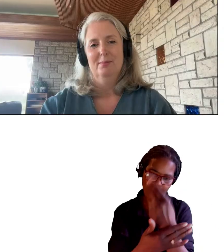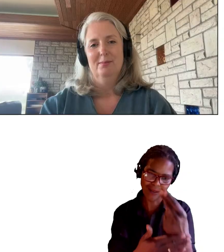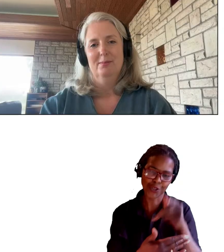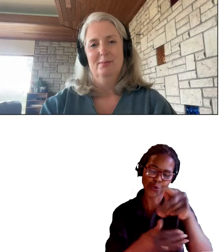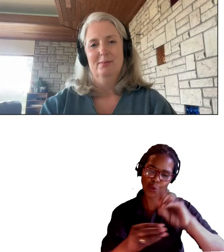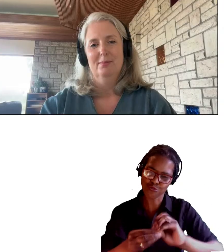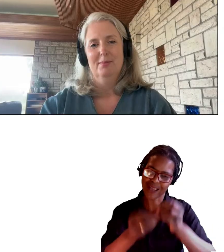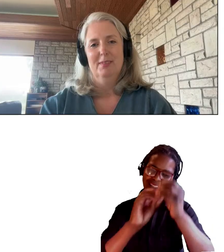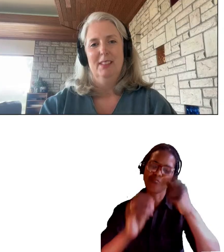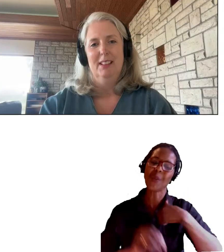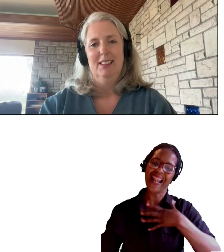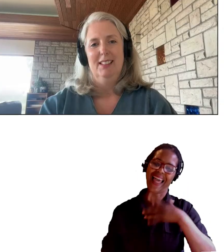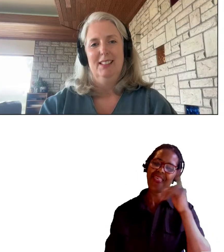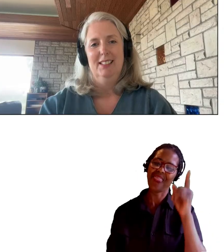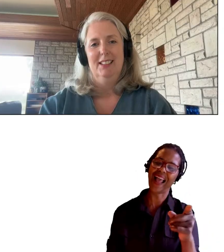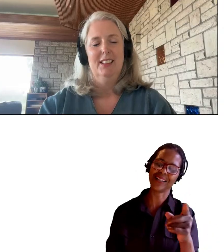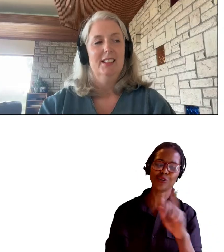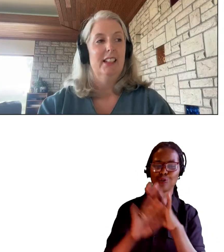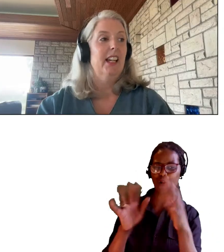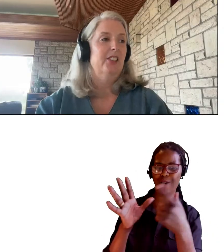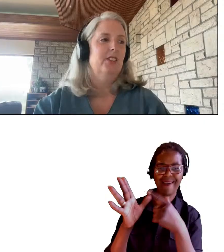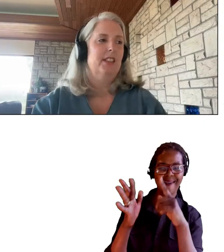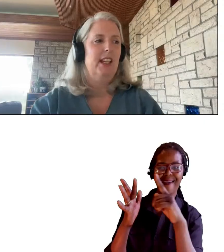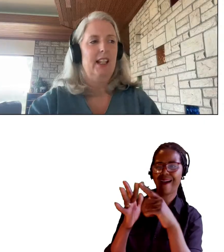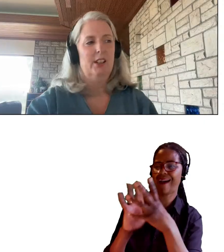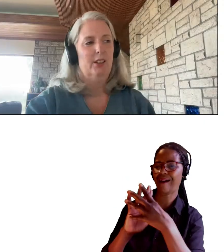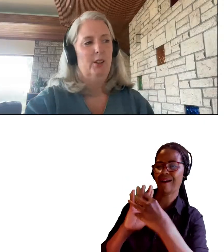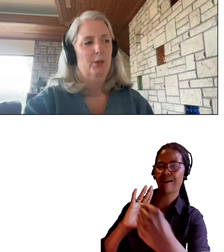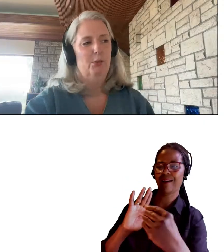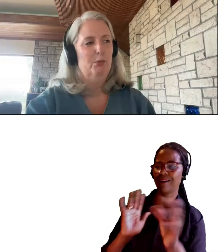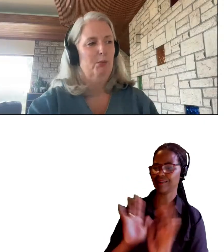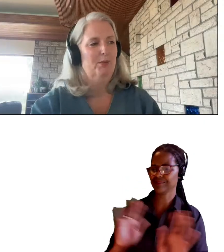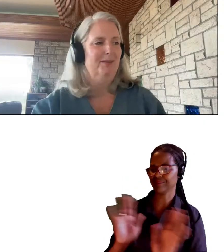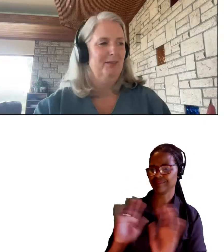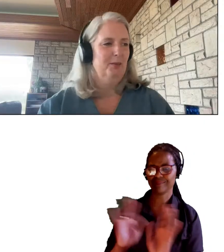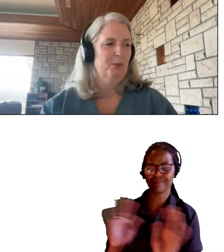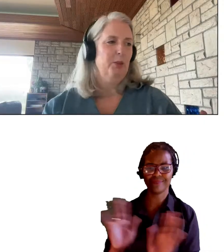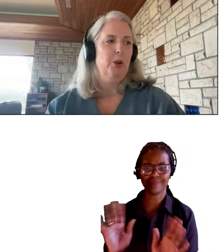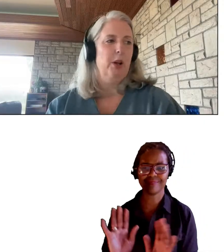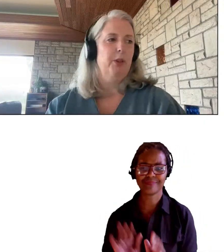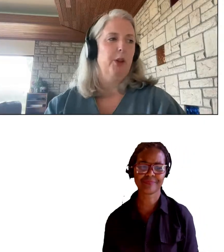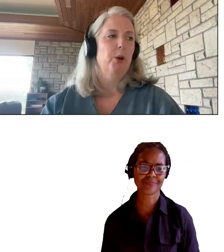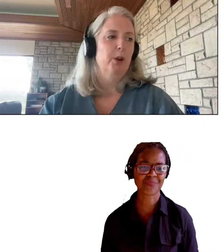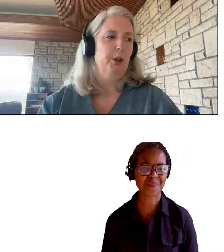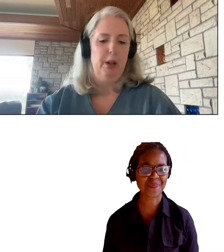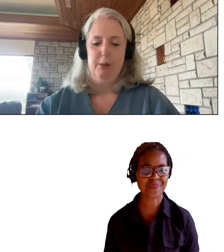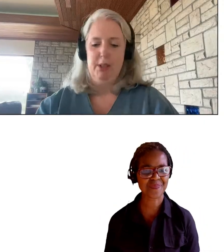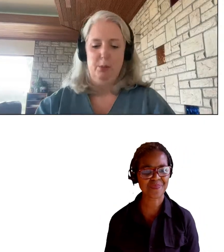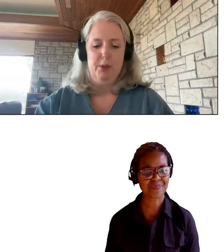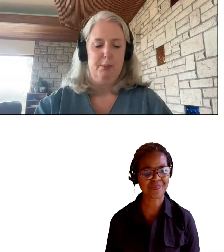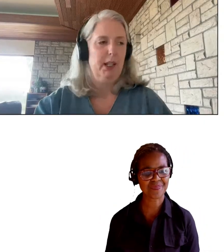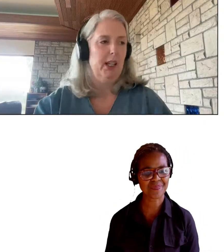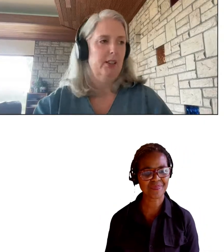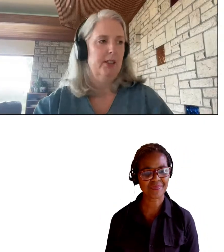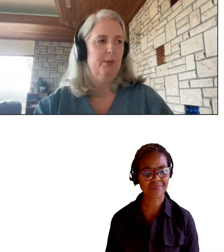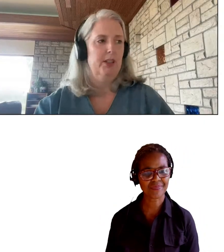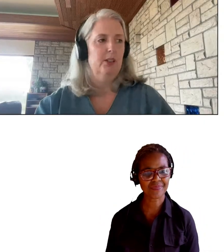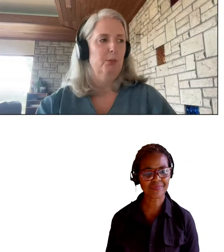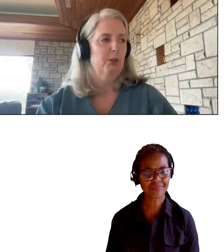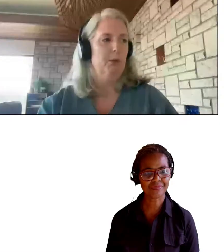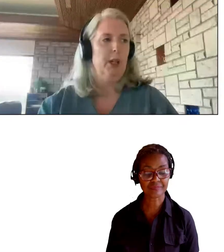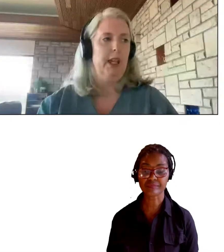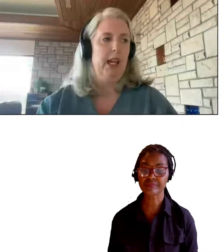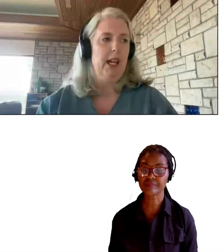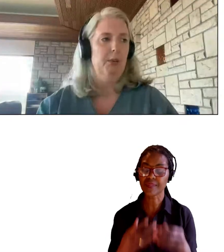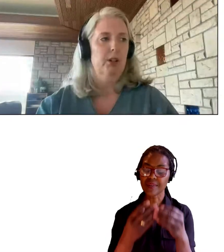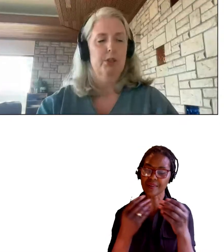Ruth? Yeah, I just say, there was applications that we